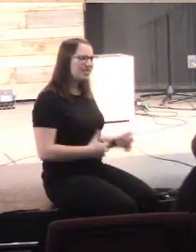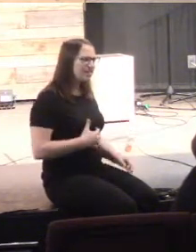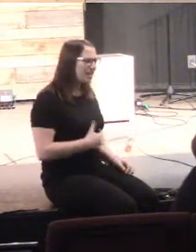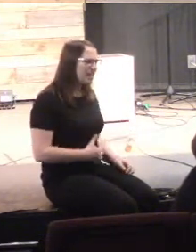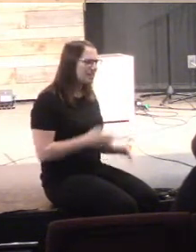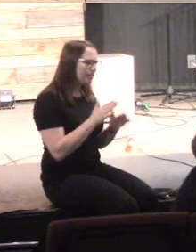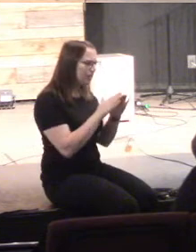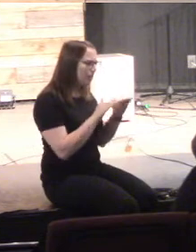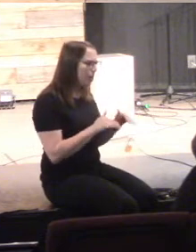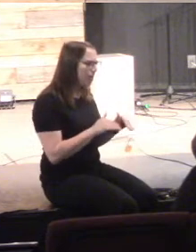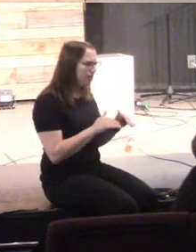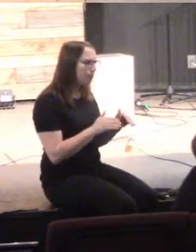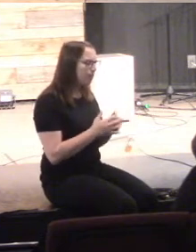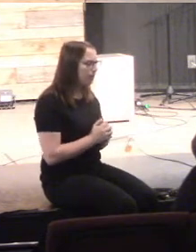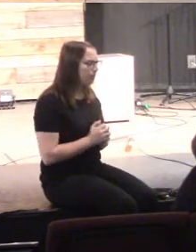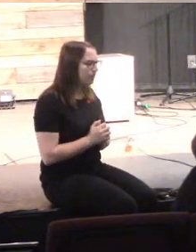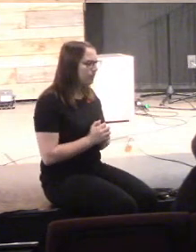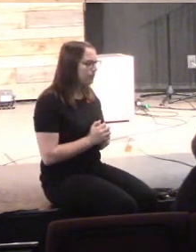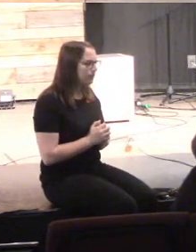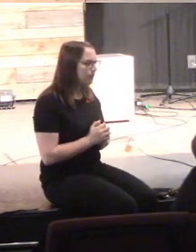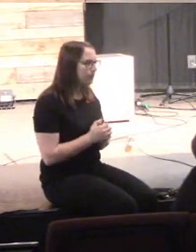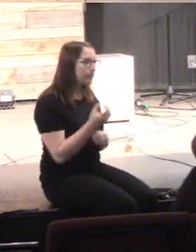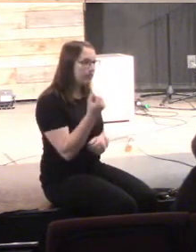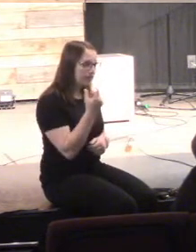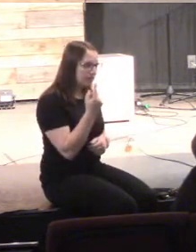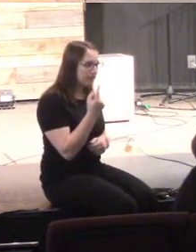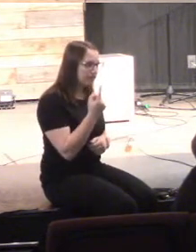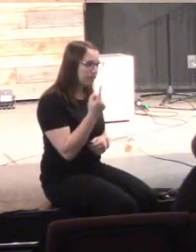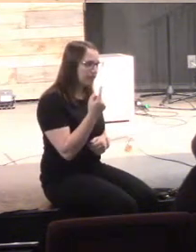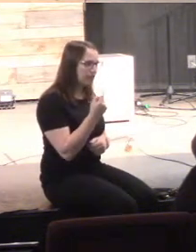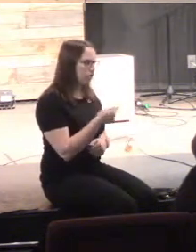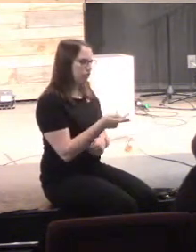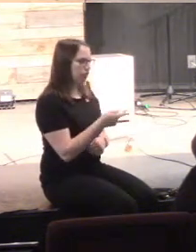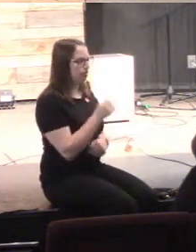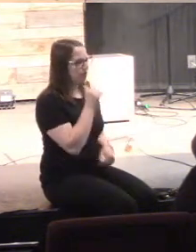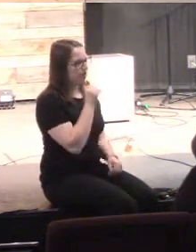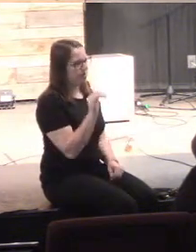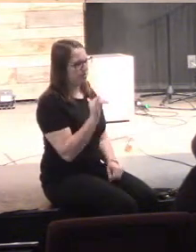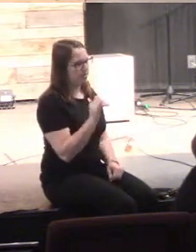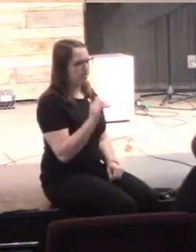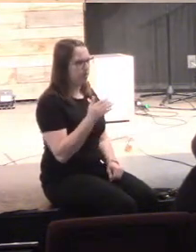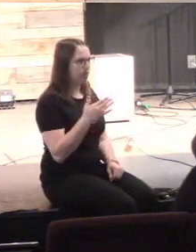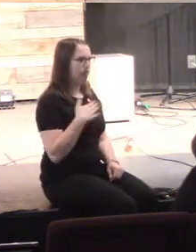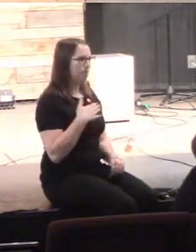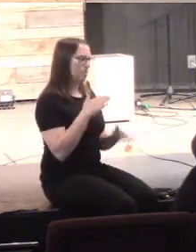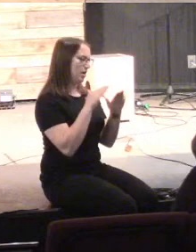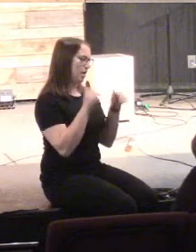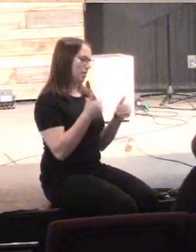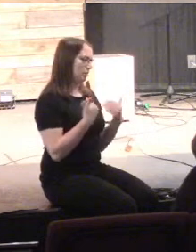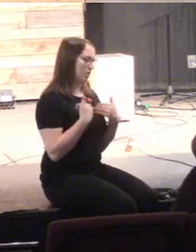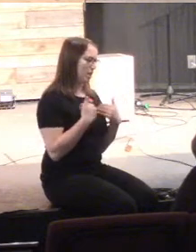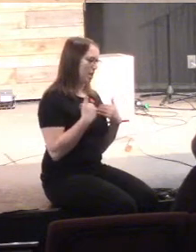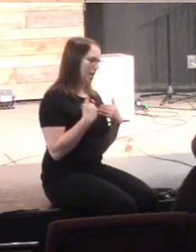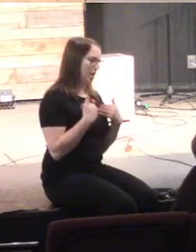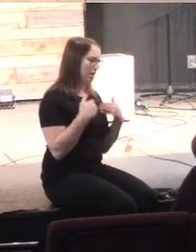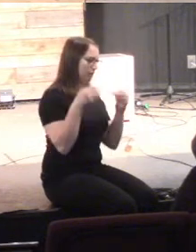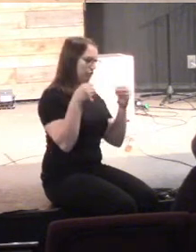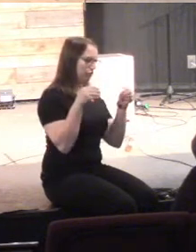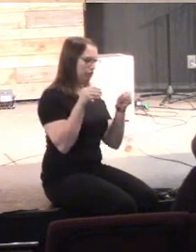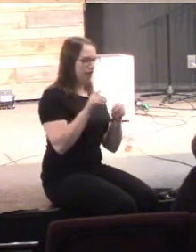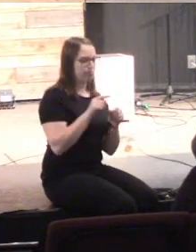disgusting home. And listen, Simon and Tanner didn't have like, this is my house and a tannery. I own a shop down the block. It was all one